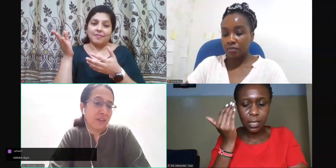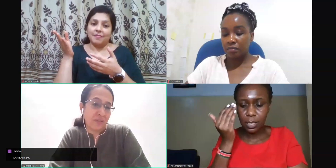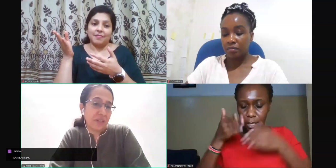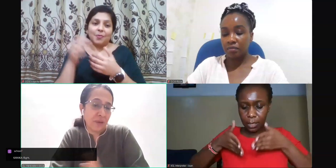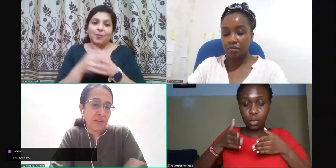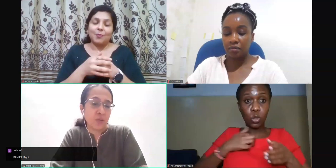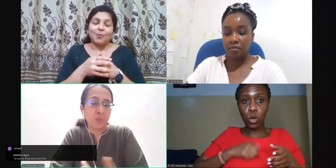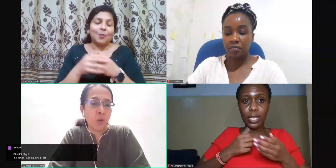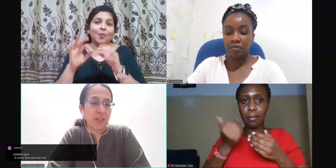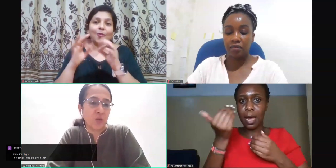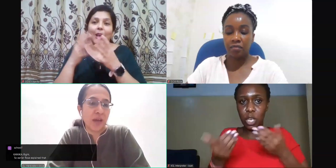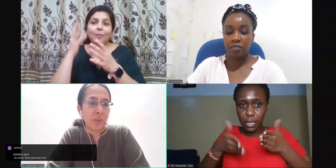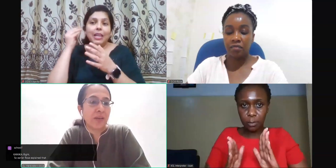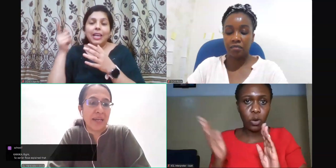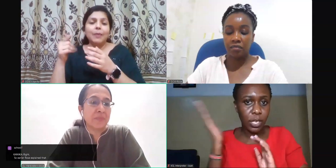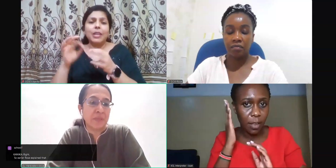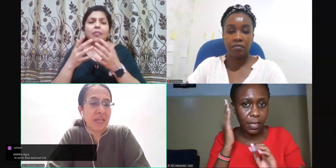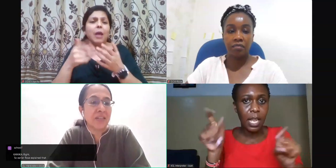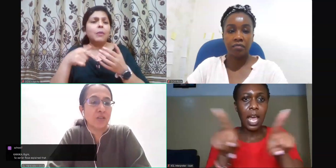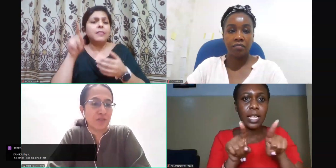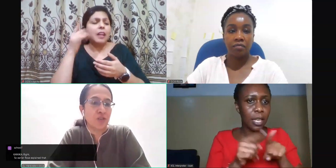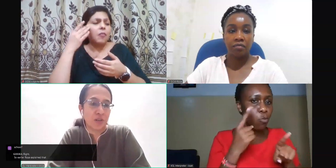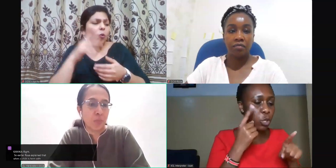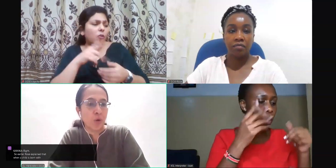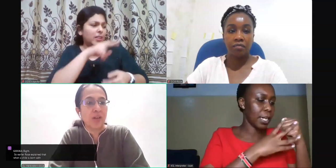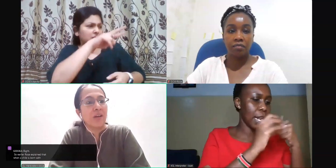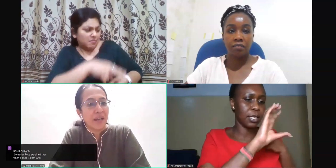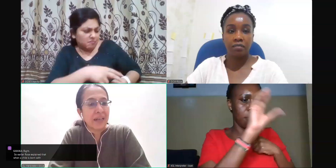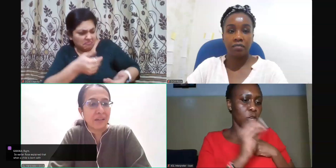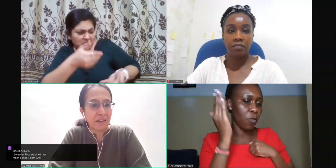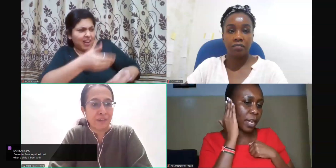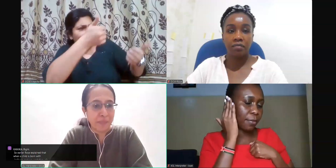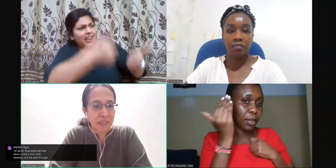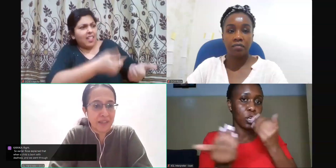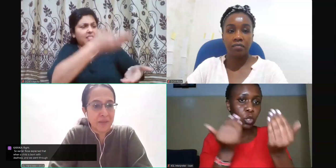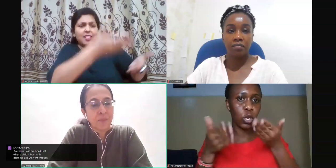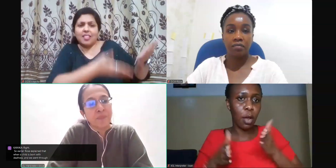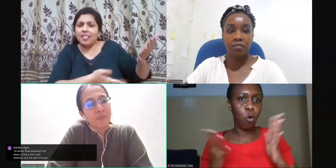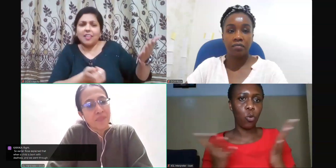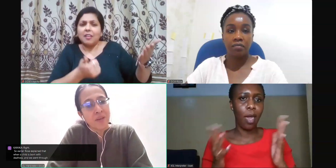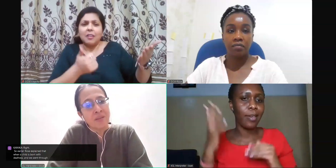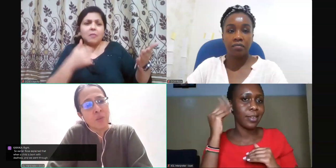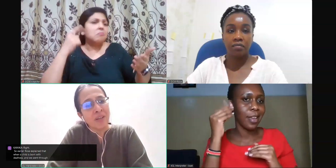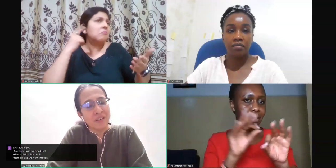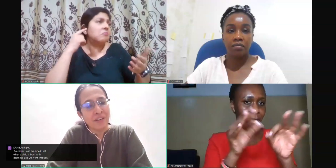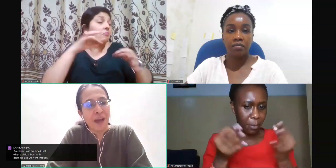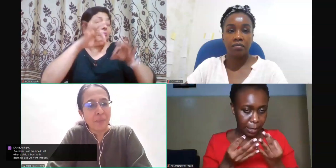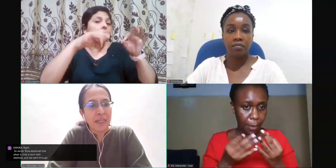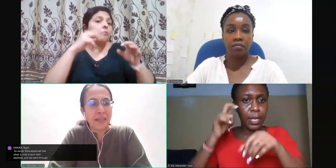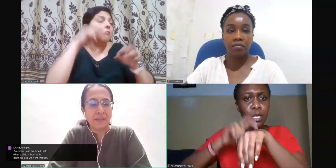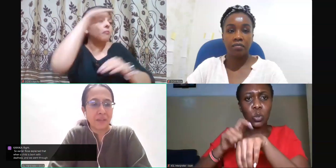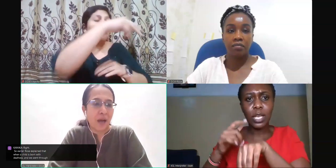we went through the poll as well, where 90% of deaf children are born in hearing families. So when a